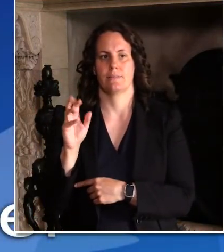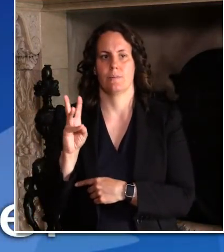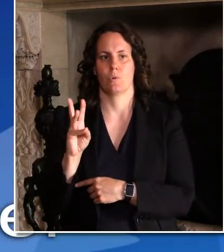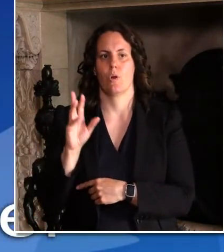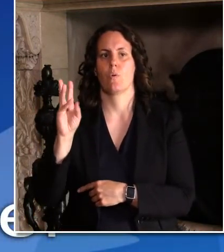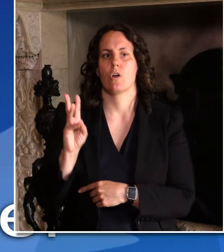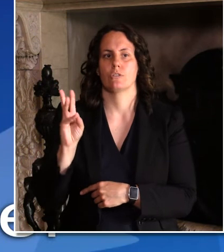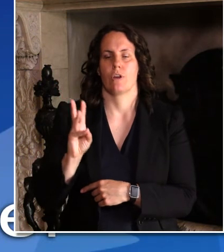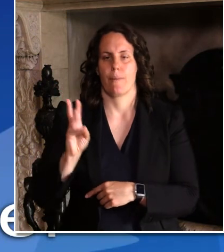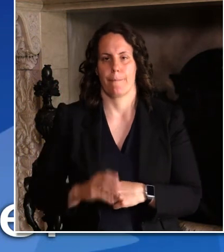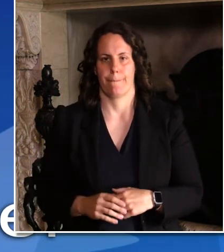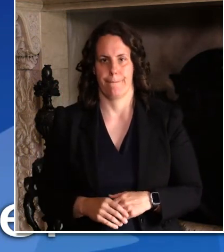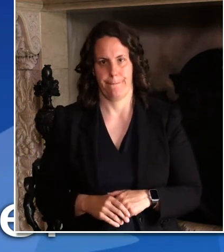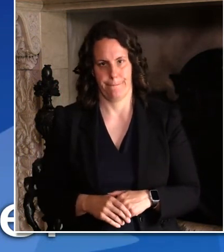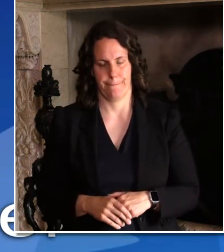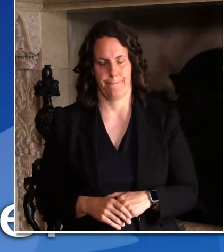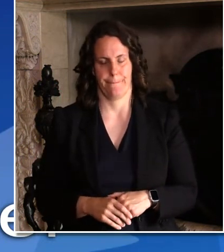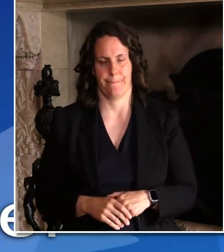Emily.